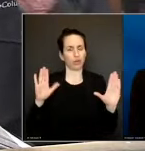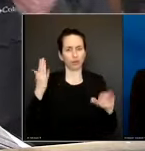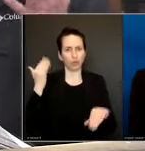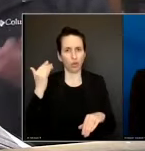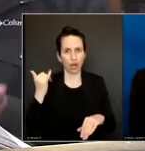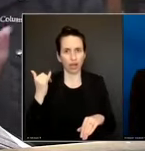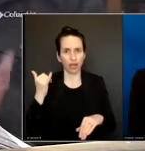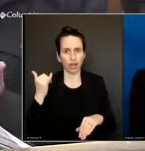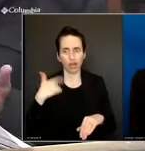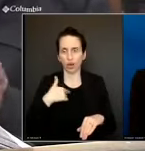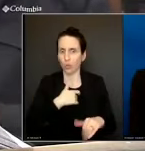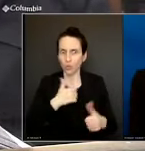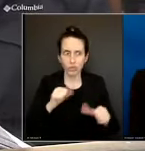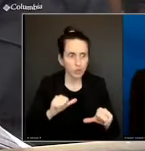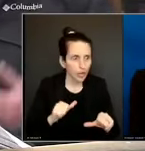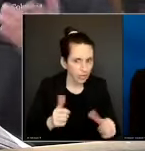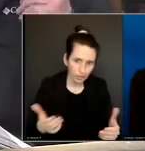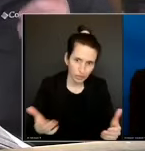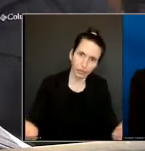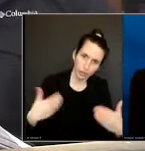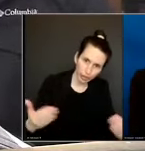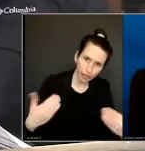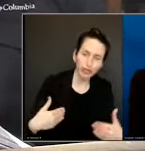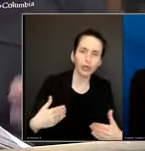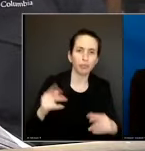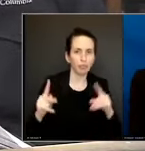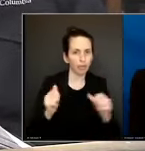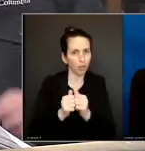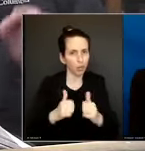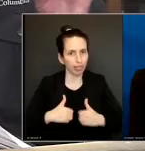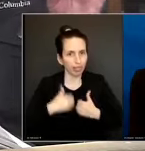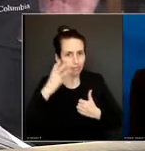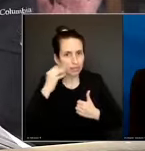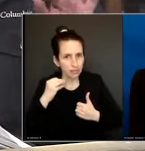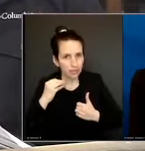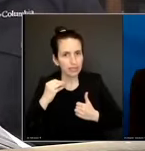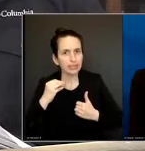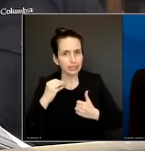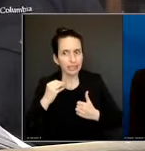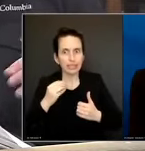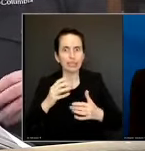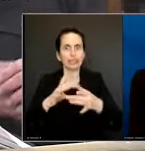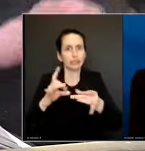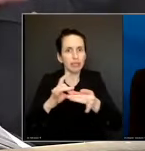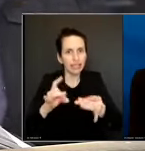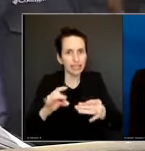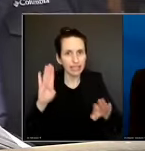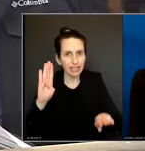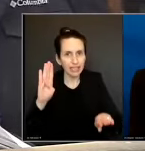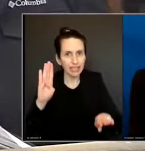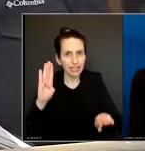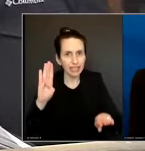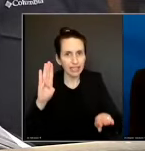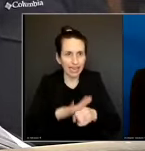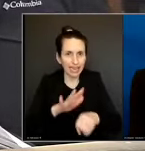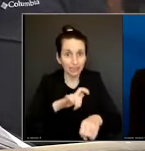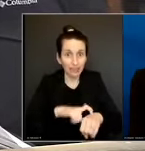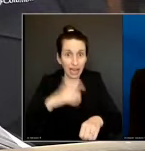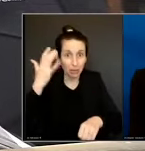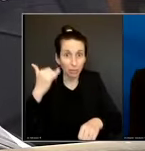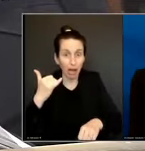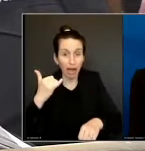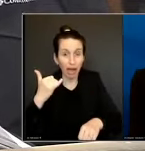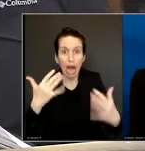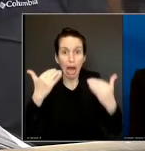to get people with lived experience speaking right now, and we have insufficient time because of all the time previously